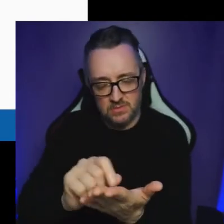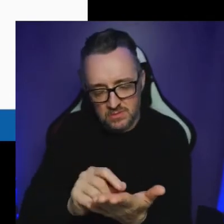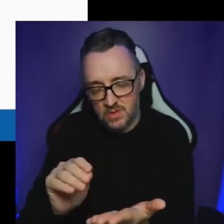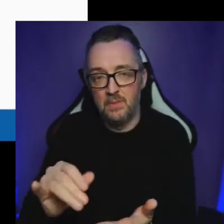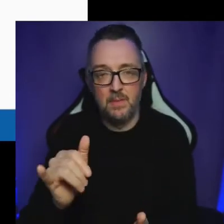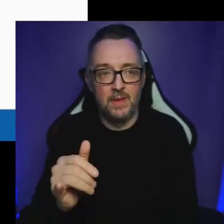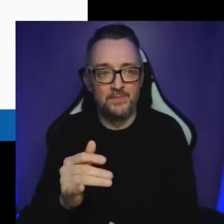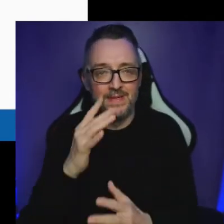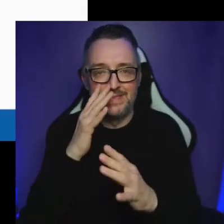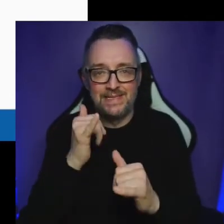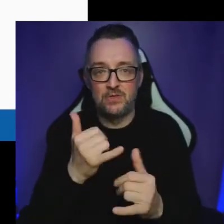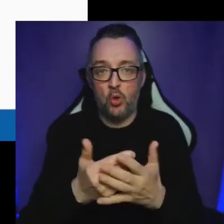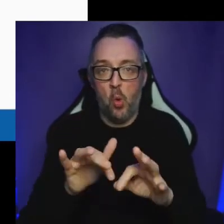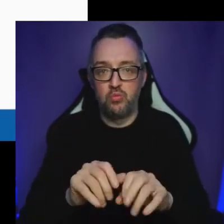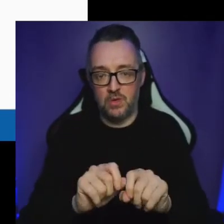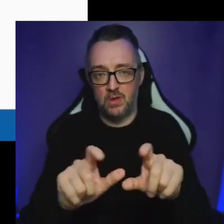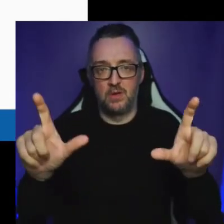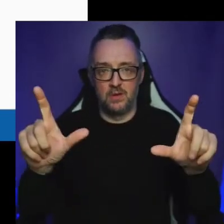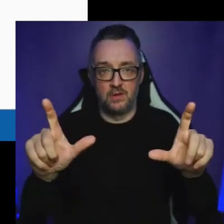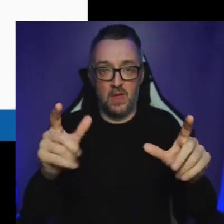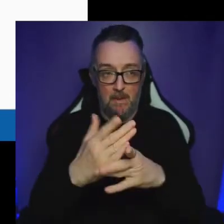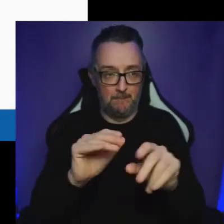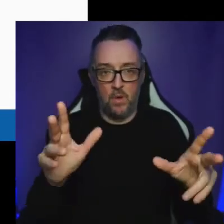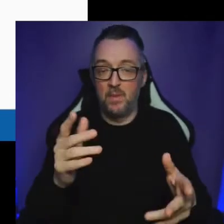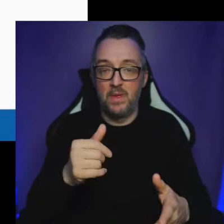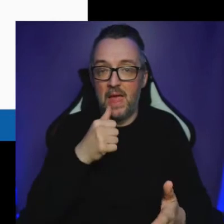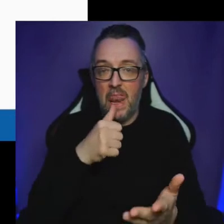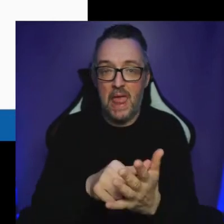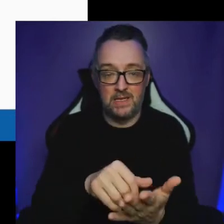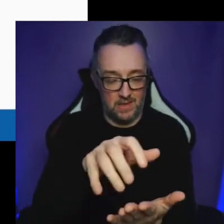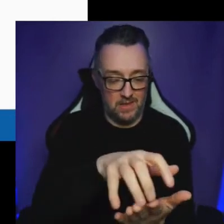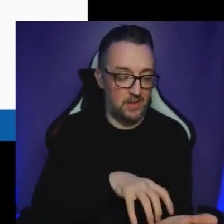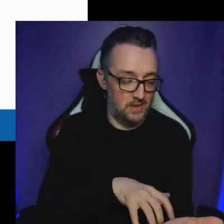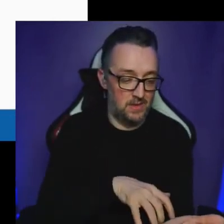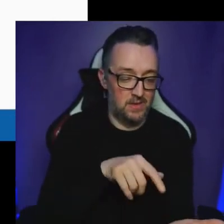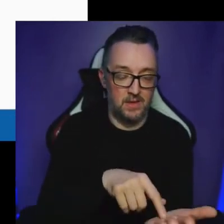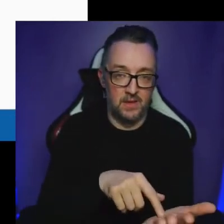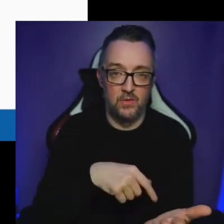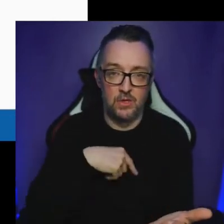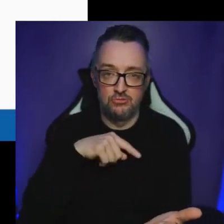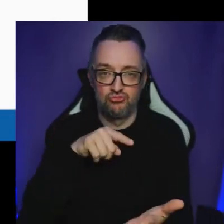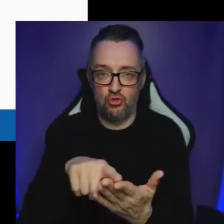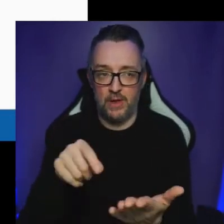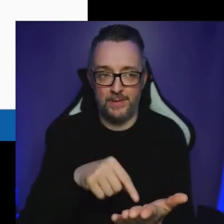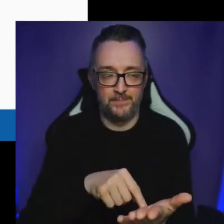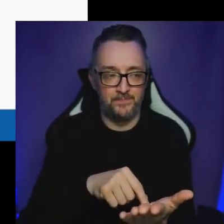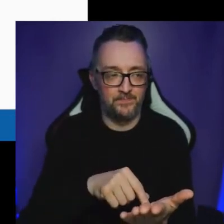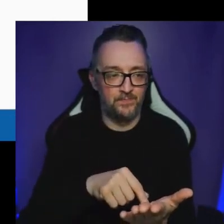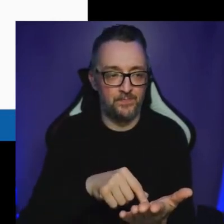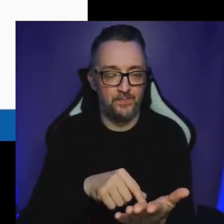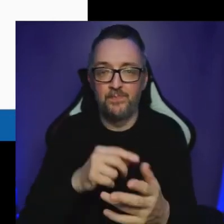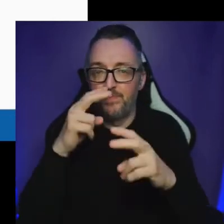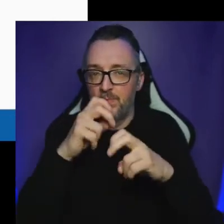prototype on a computer or a letter that we're looking to kind of look at